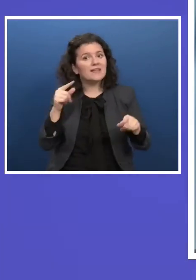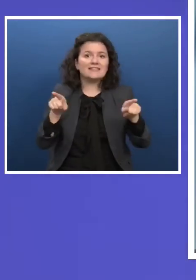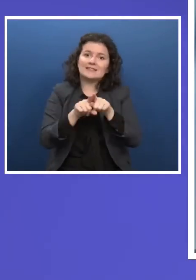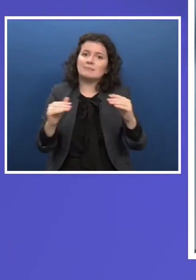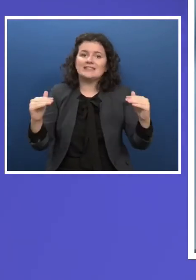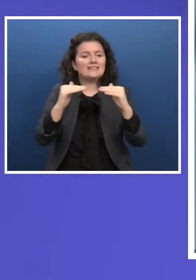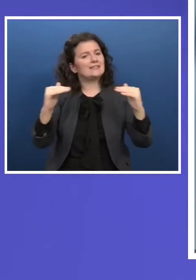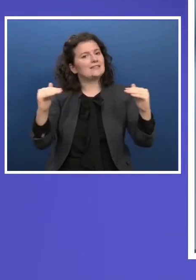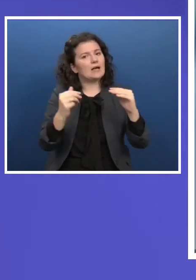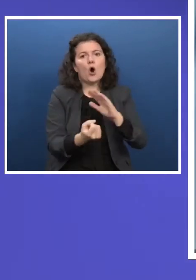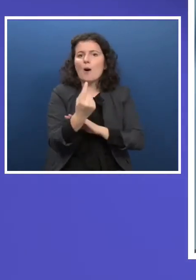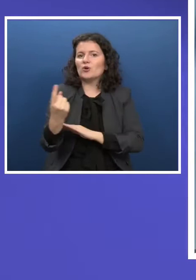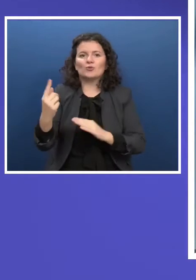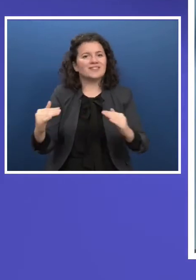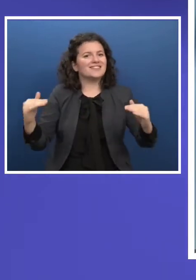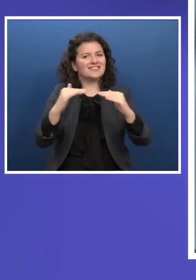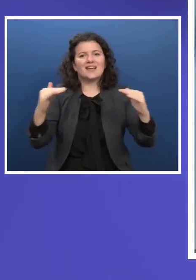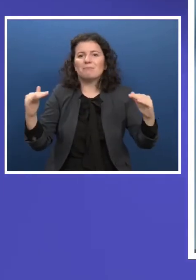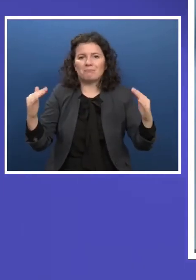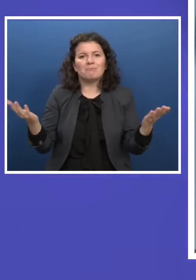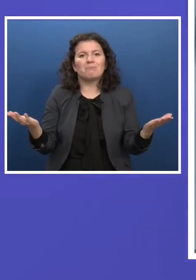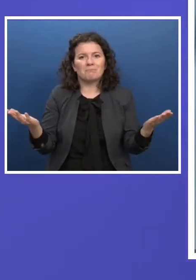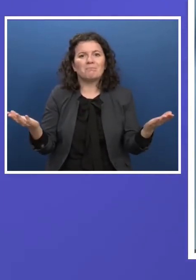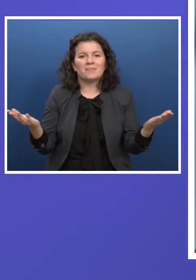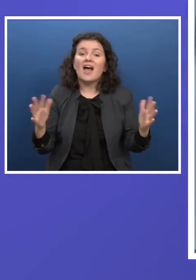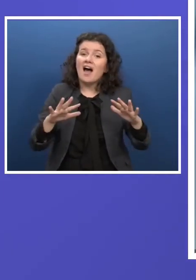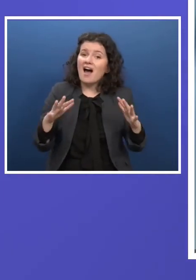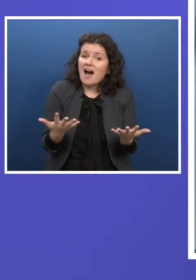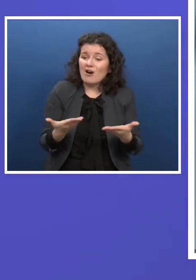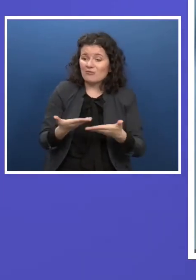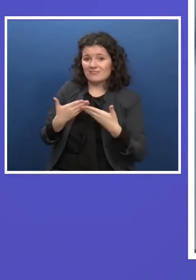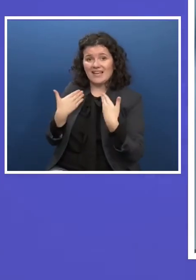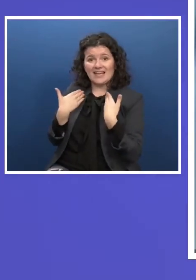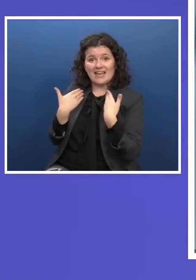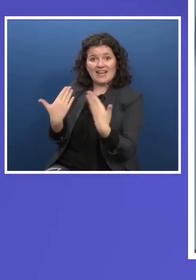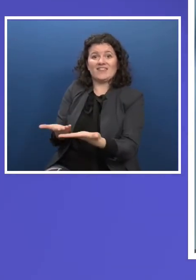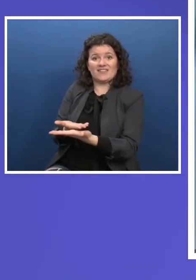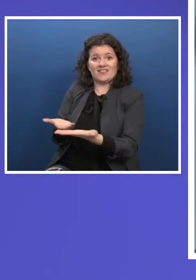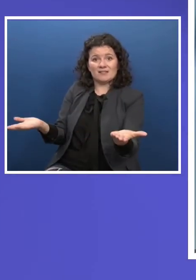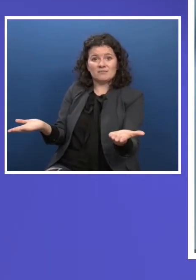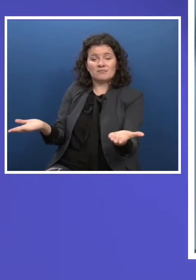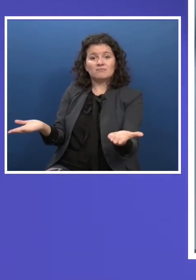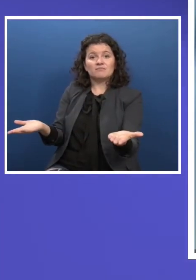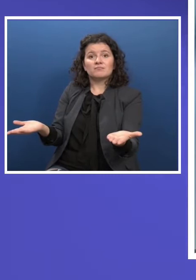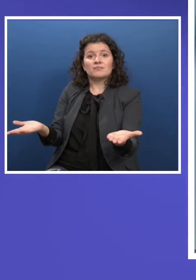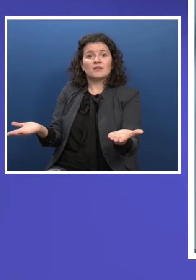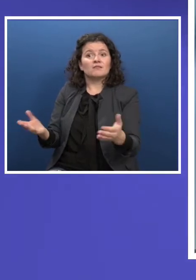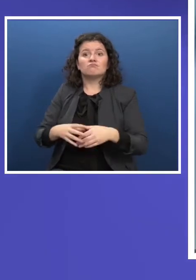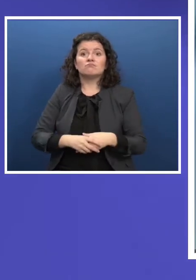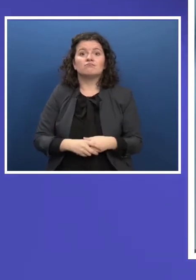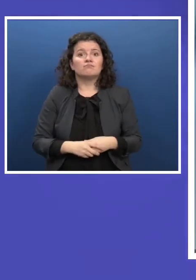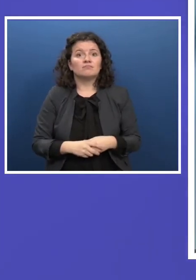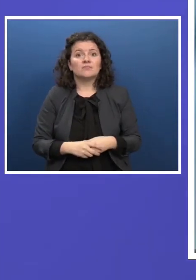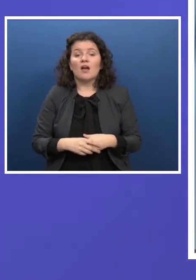that has to do with giving them the possibility to have alternative to public care